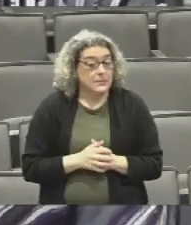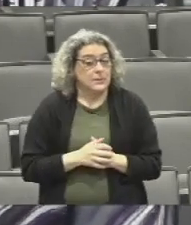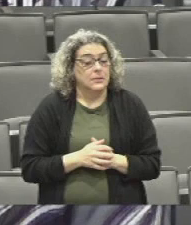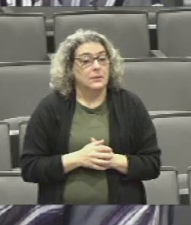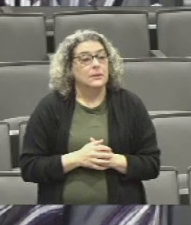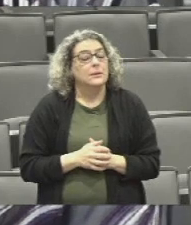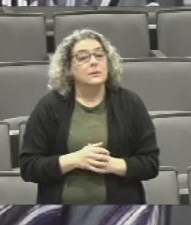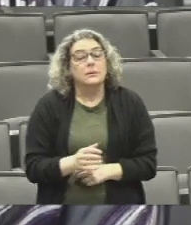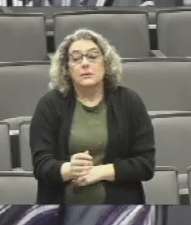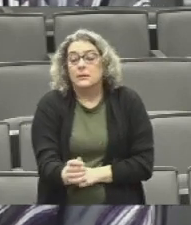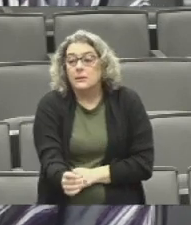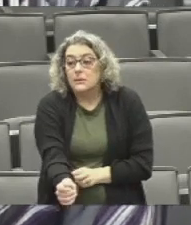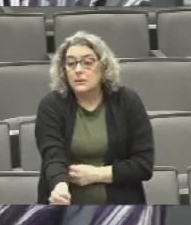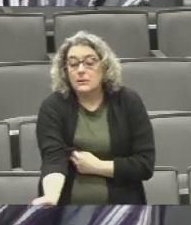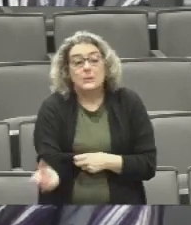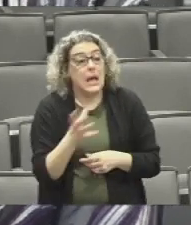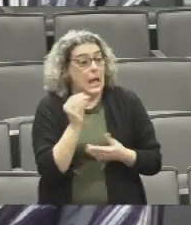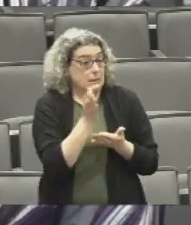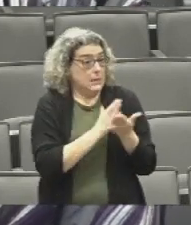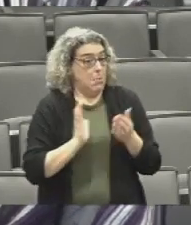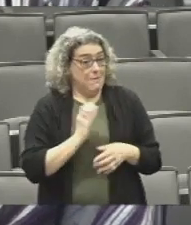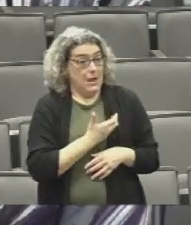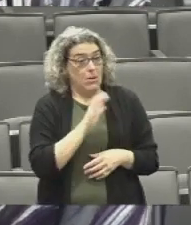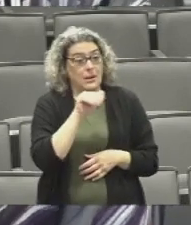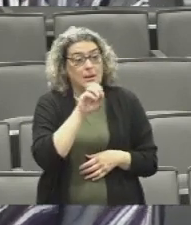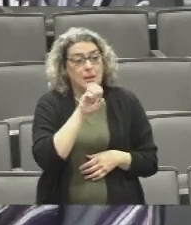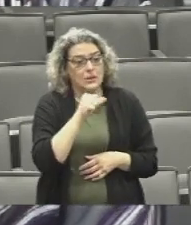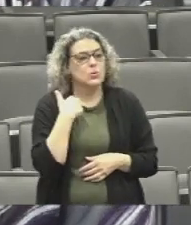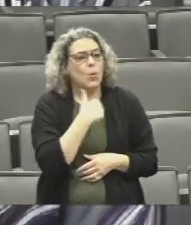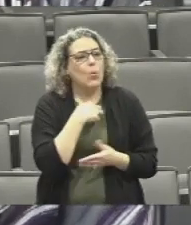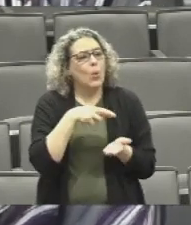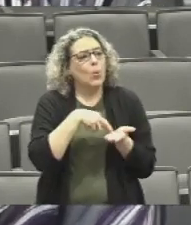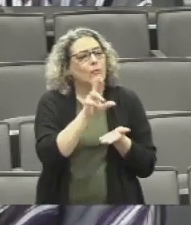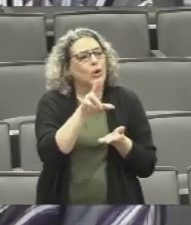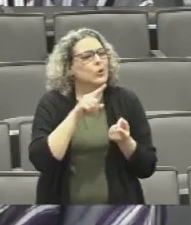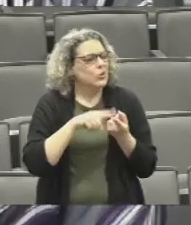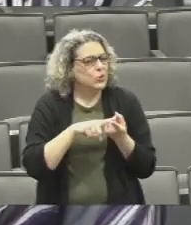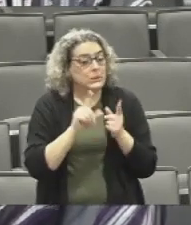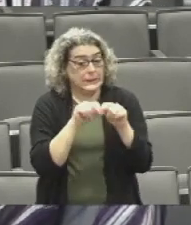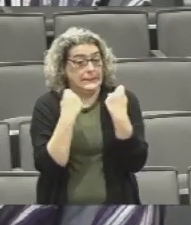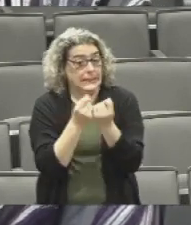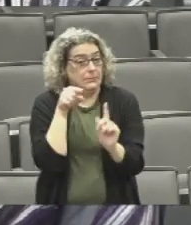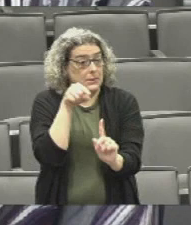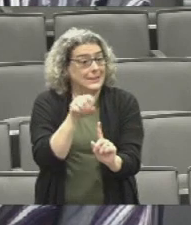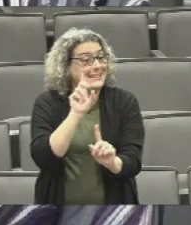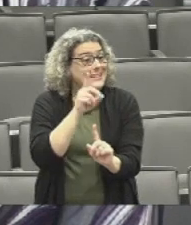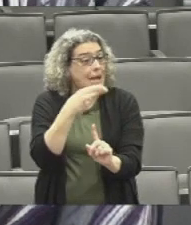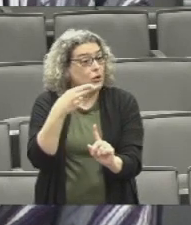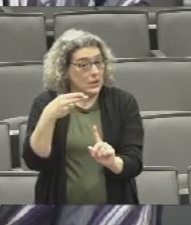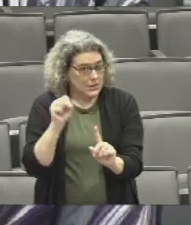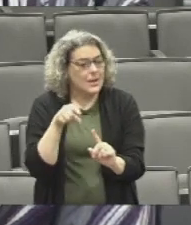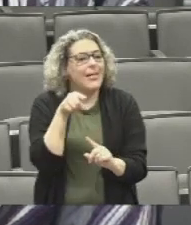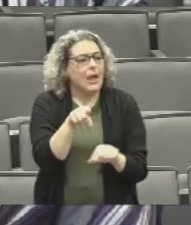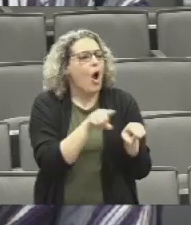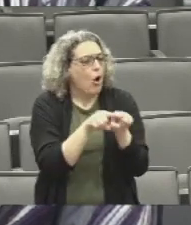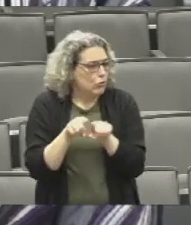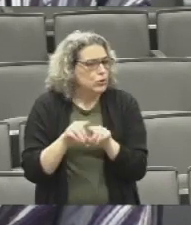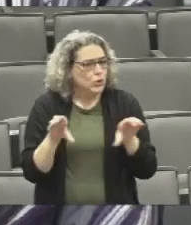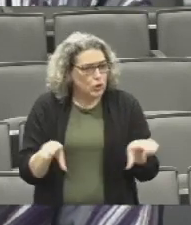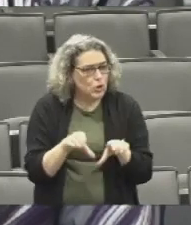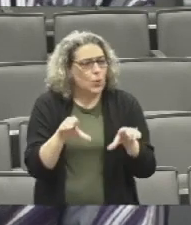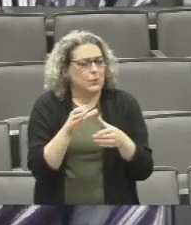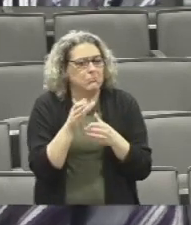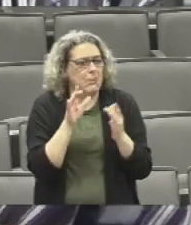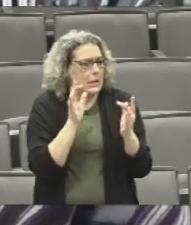refer some of our cases to a team from DHHS that is a contact tracing